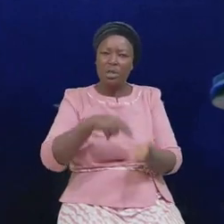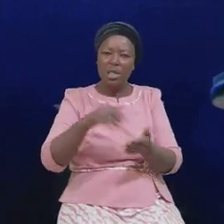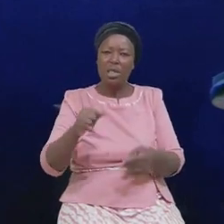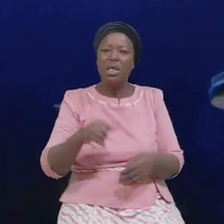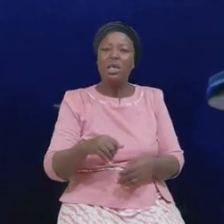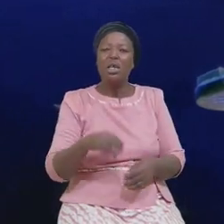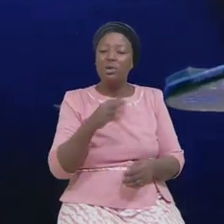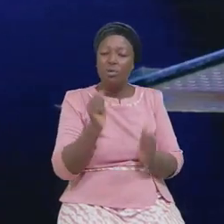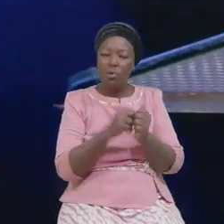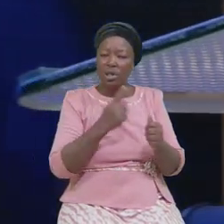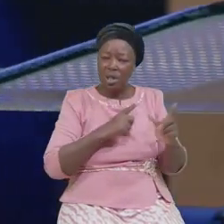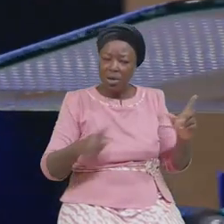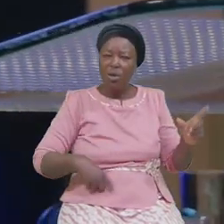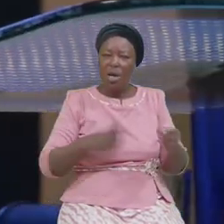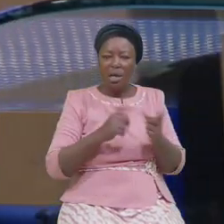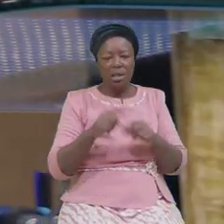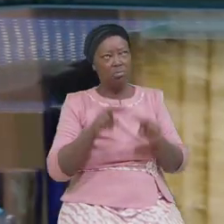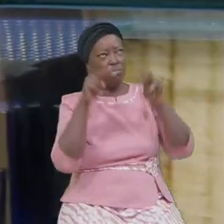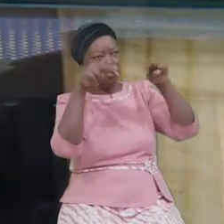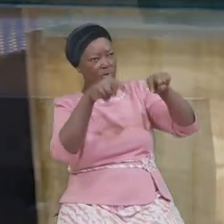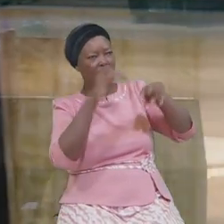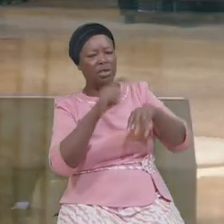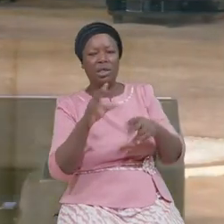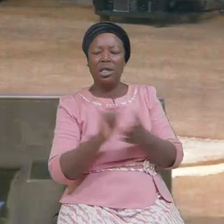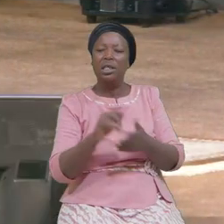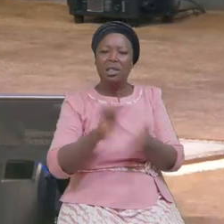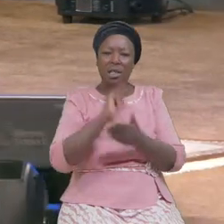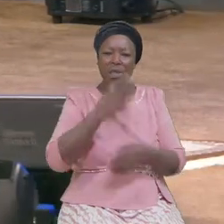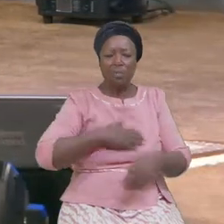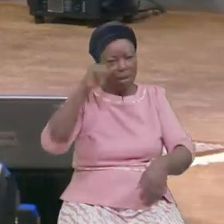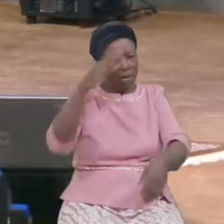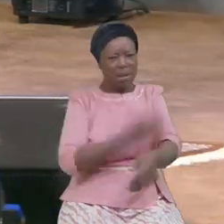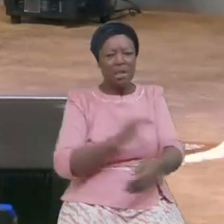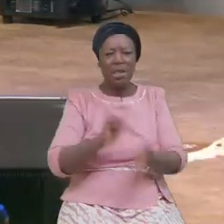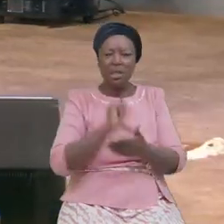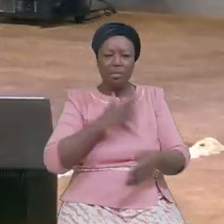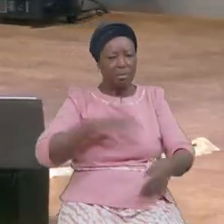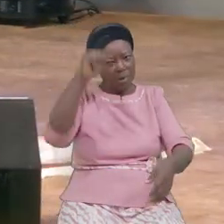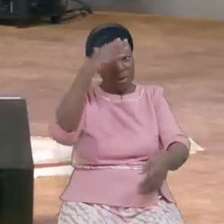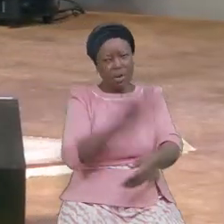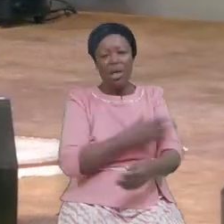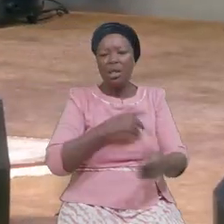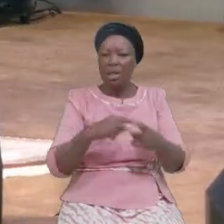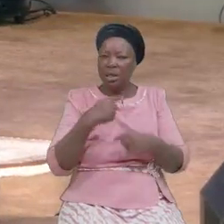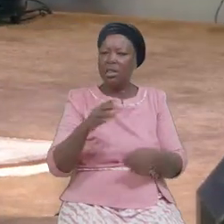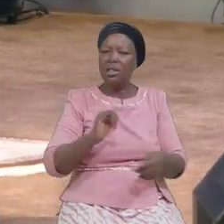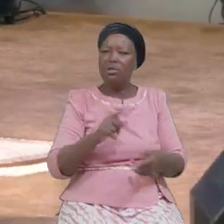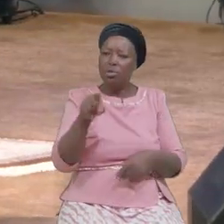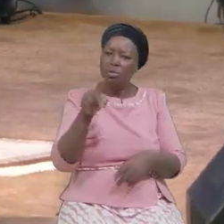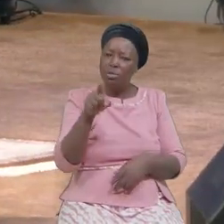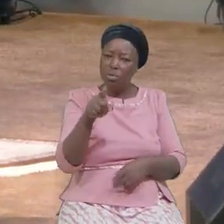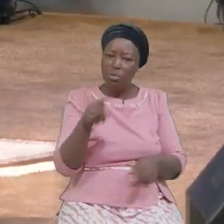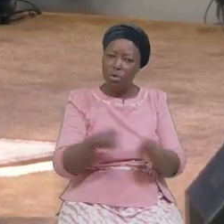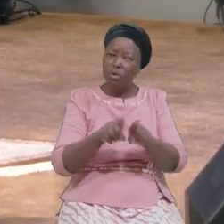with the Lord. He looks at you and says, that's my daughter, that's my son. You look at him and you say, that's my father,